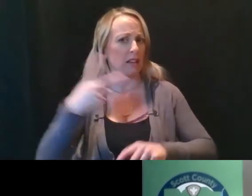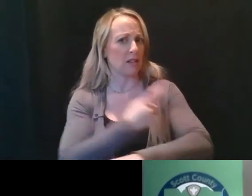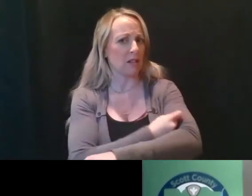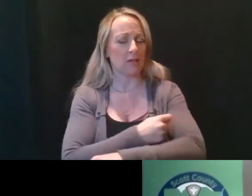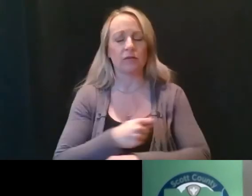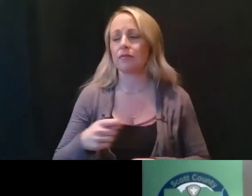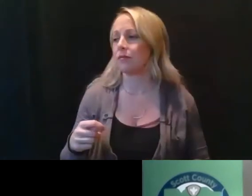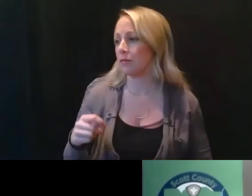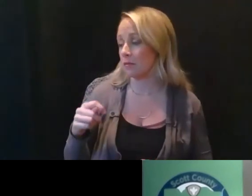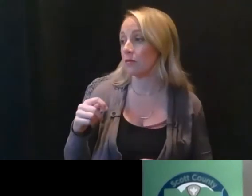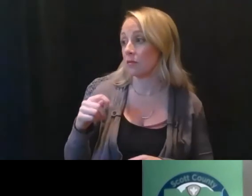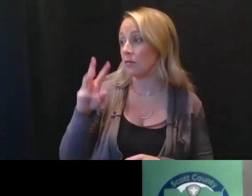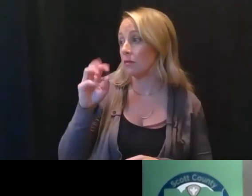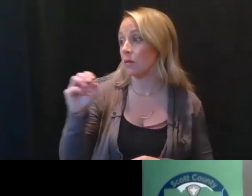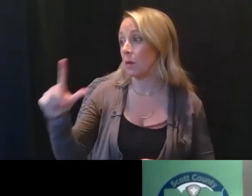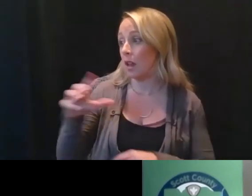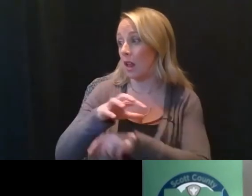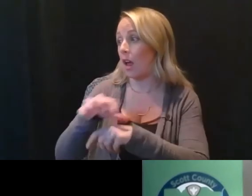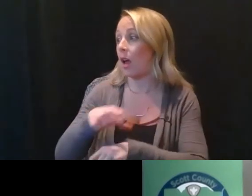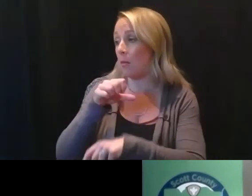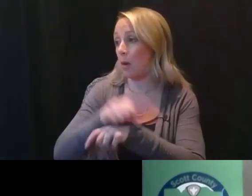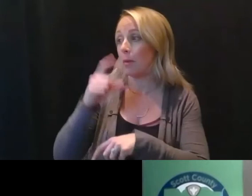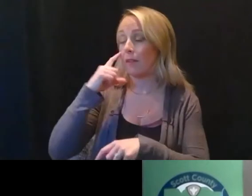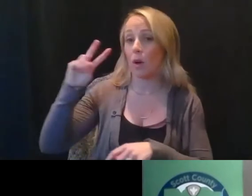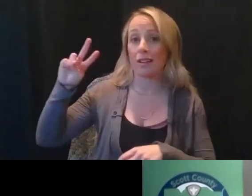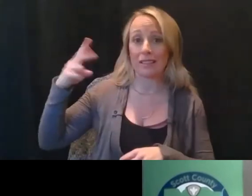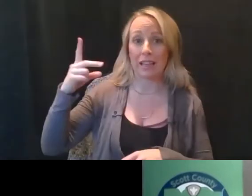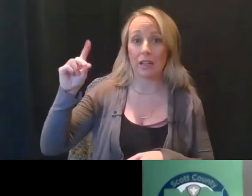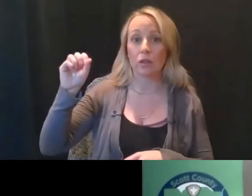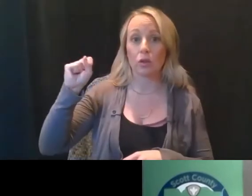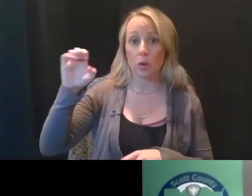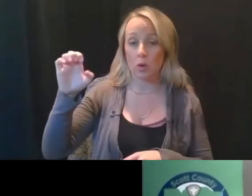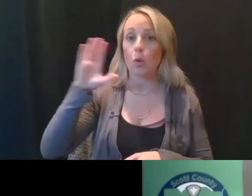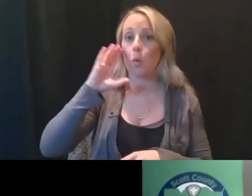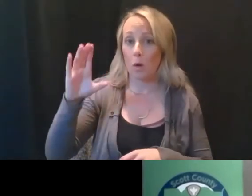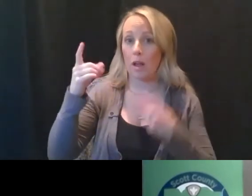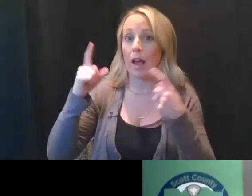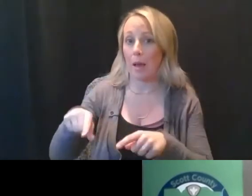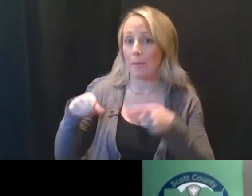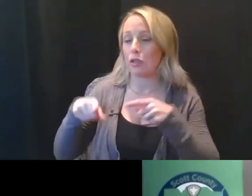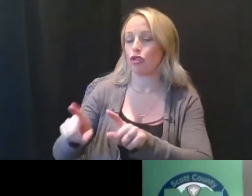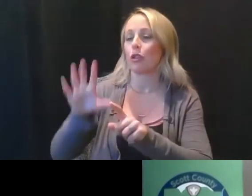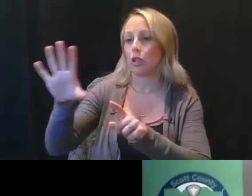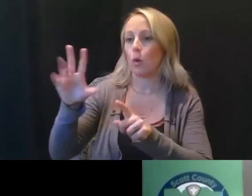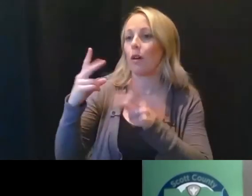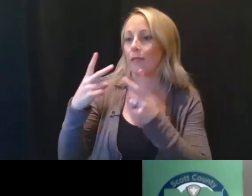the appointment for your second dose will be made during your visit for the first